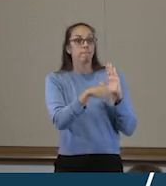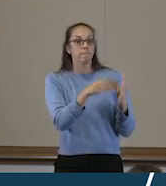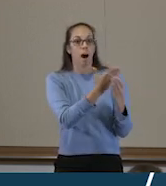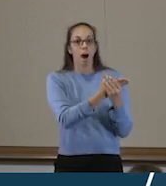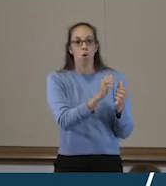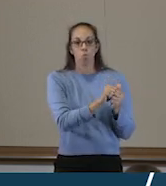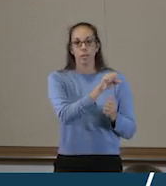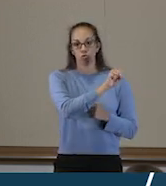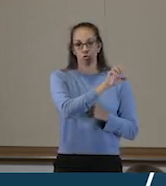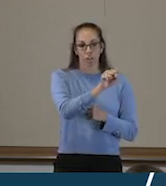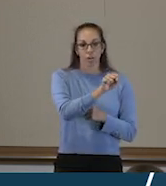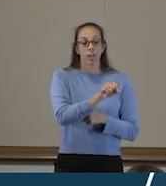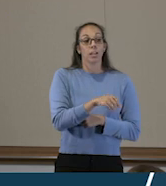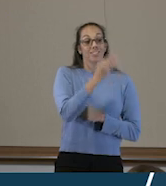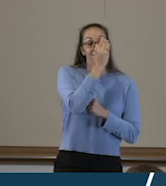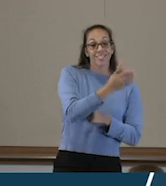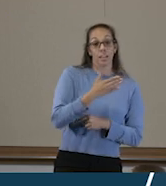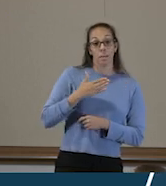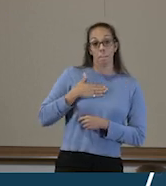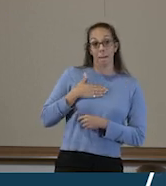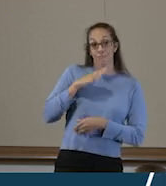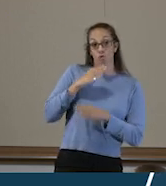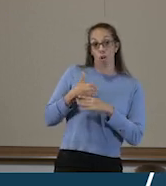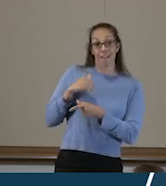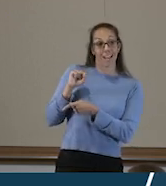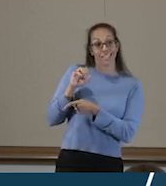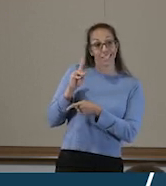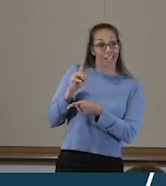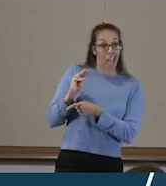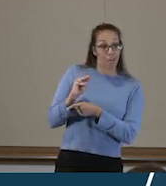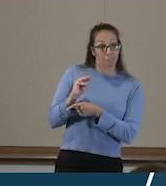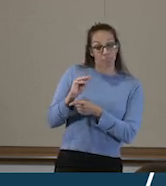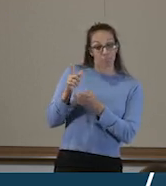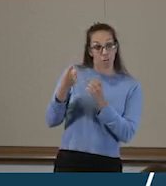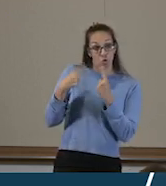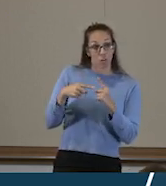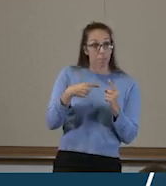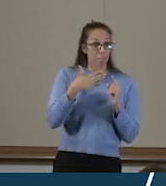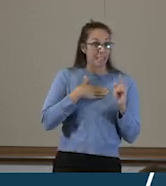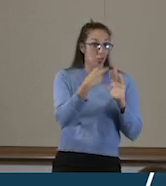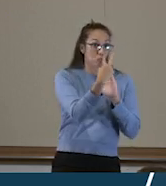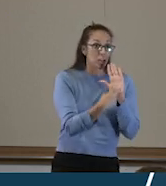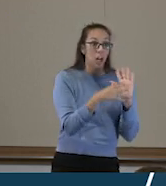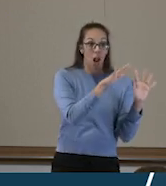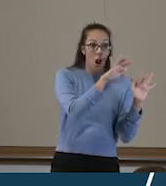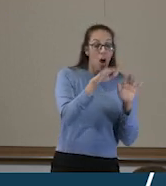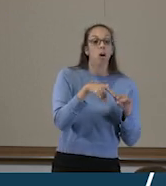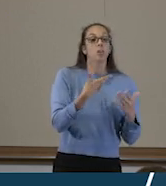and say, my daughter has an SDM agreement, here it is, read through it, blah, blah, blah, whatever.